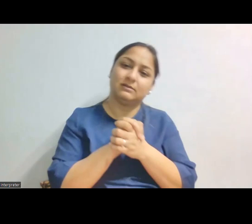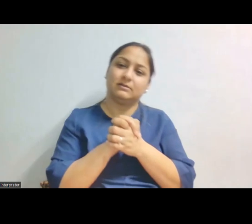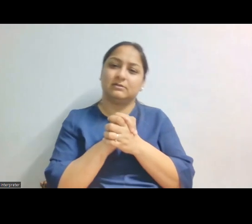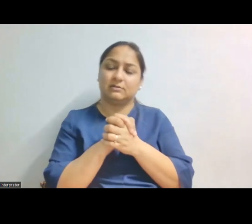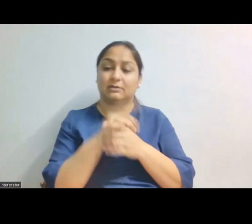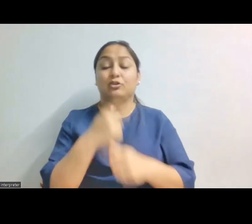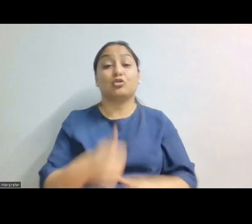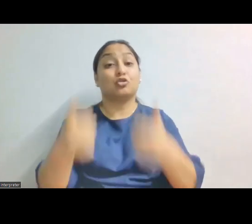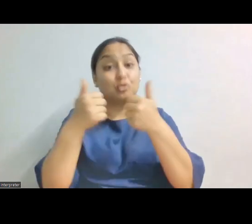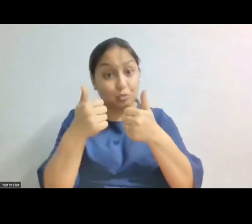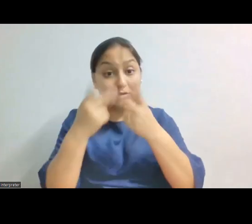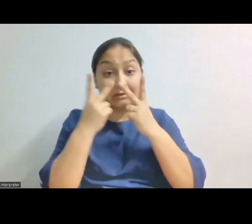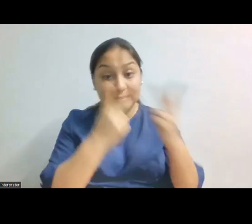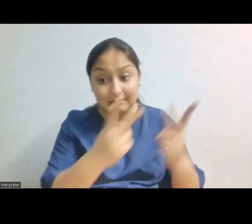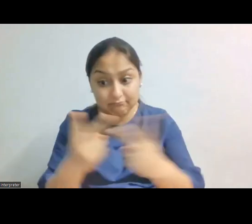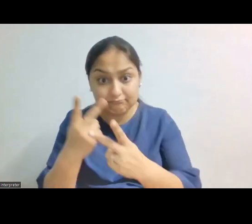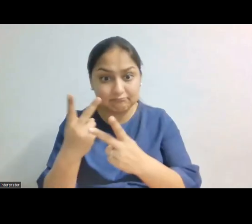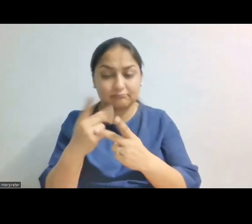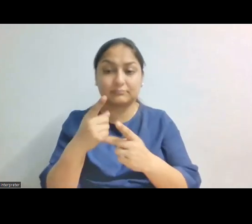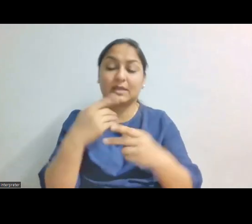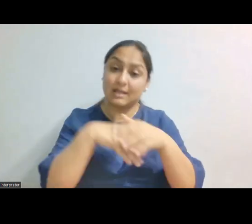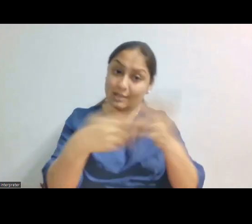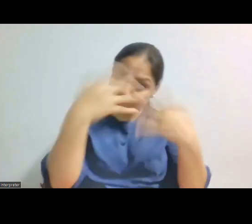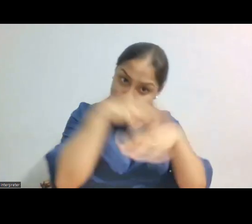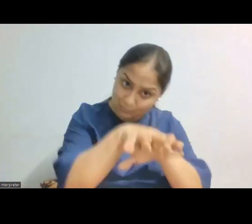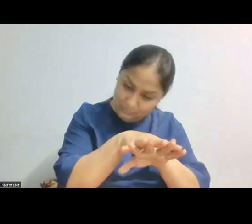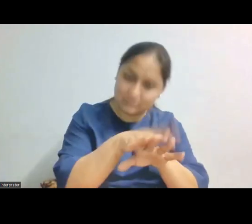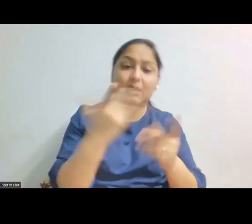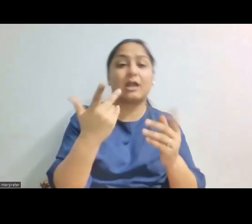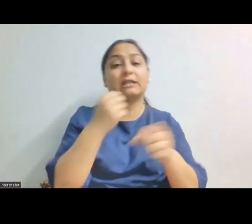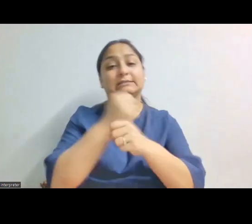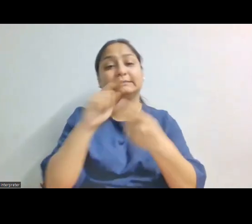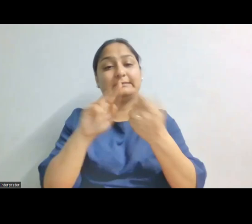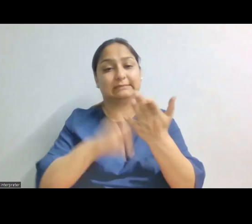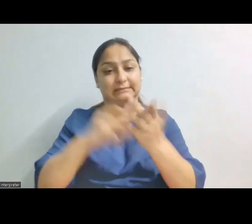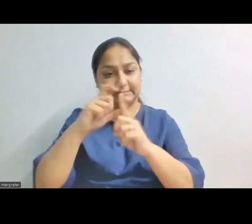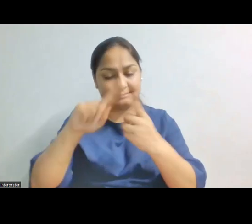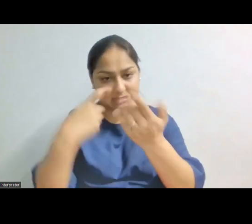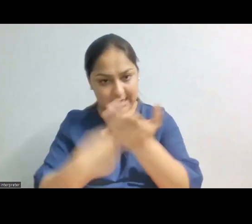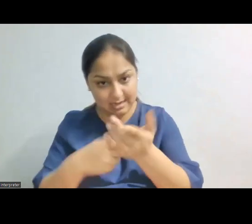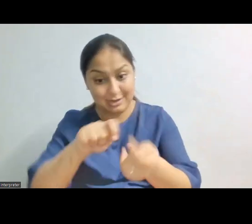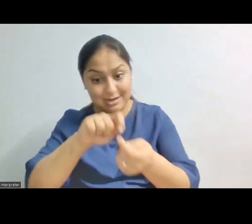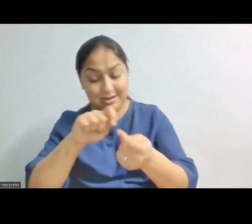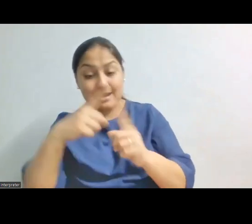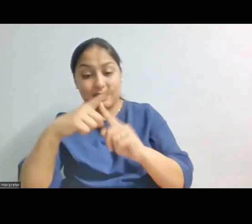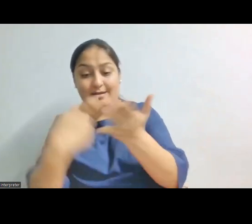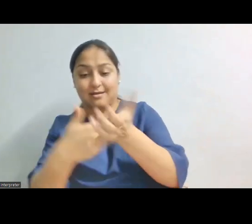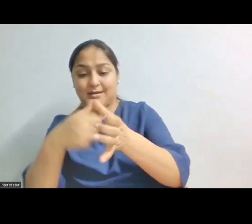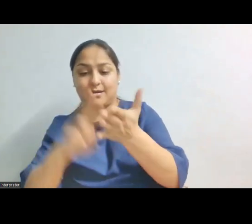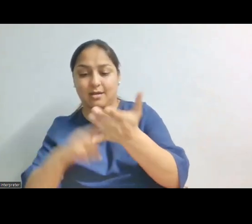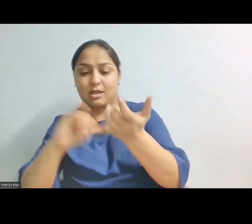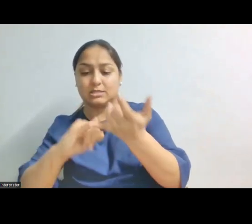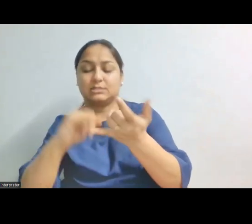good care has the potential to create inclusive and gender transforming societies. And towards that end, the recommendation for policies